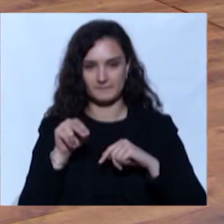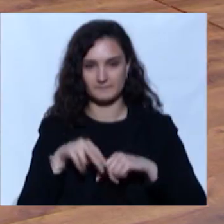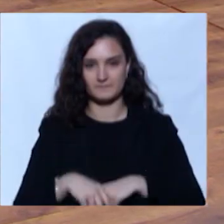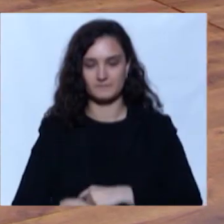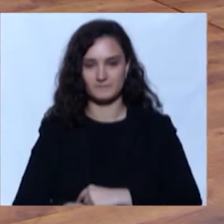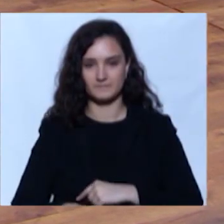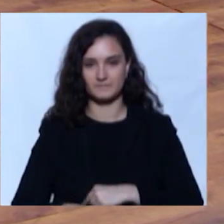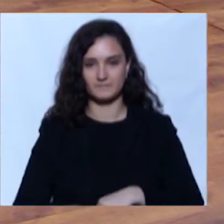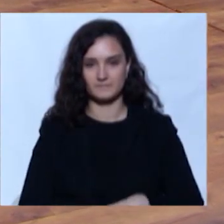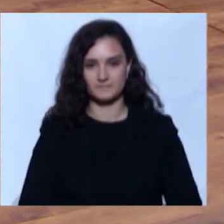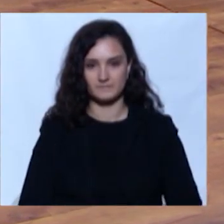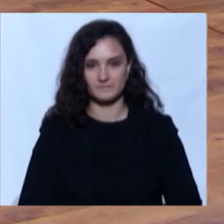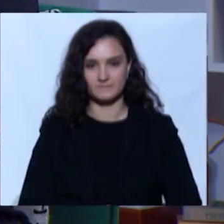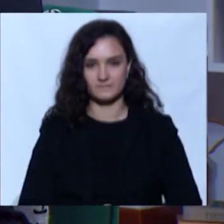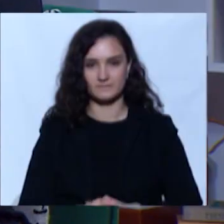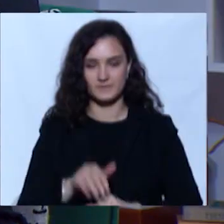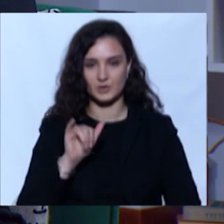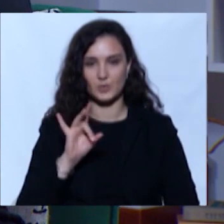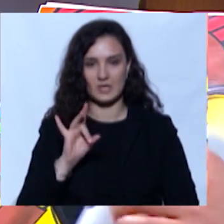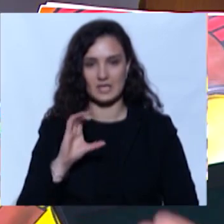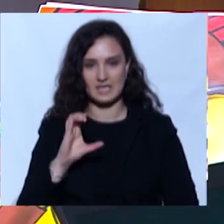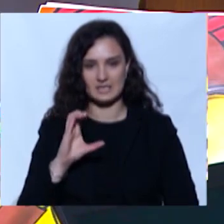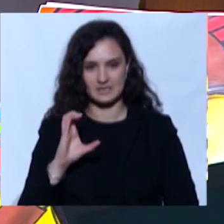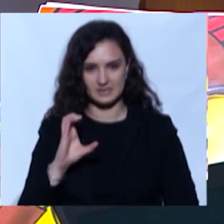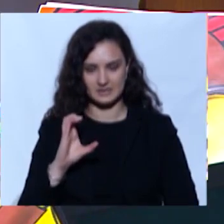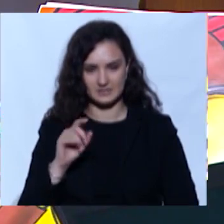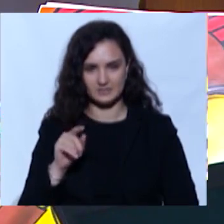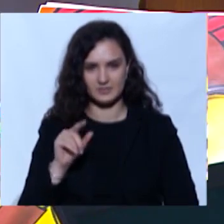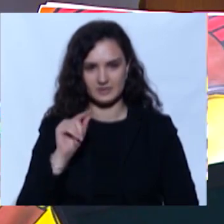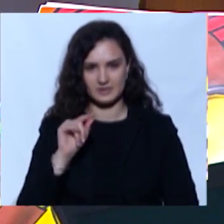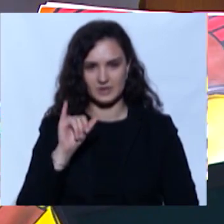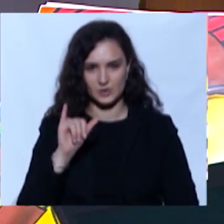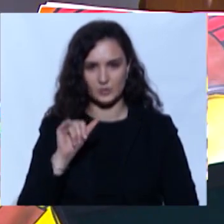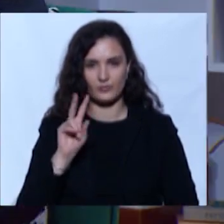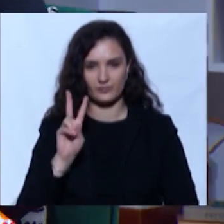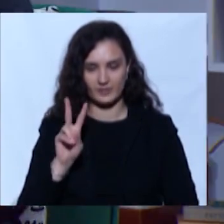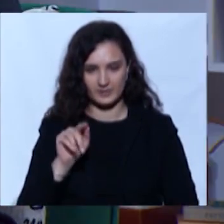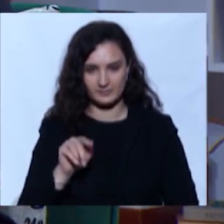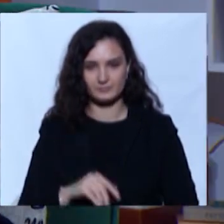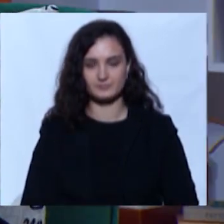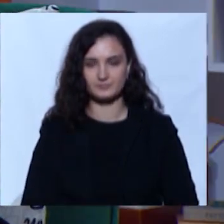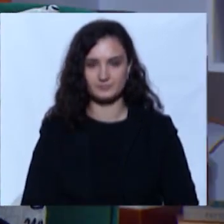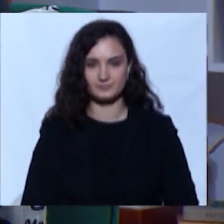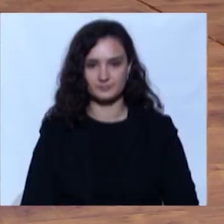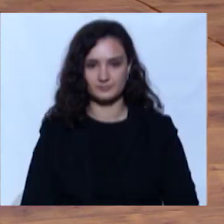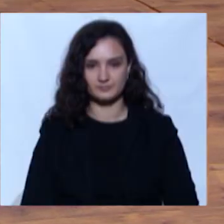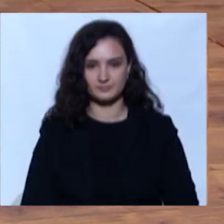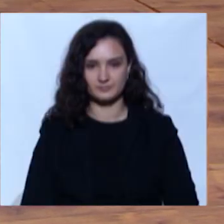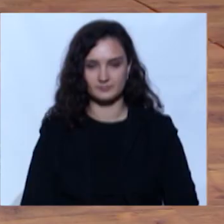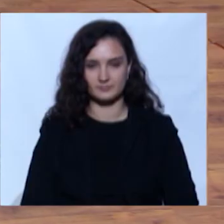L-M-N-O-P, and Q-R-S, and T-U-V. Still